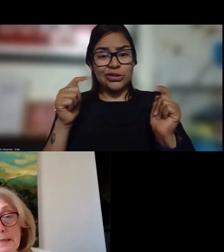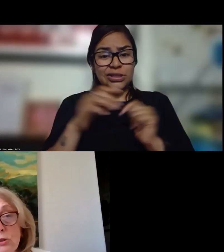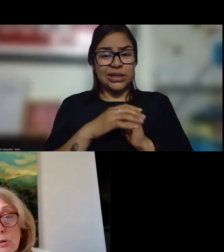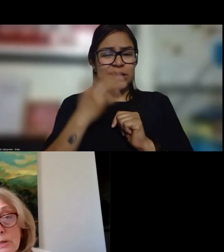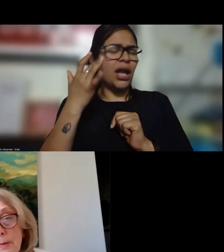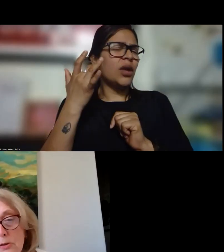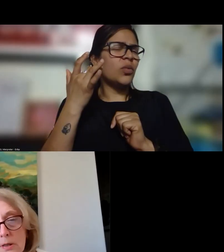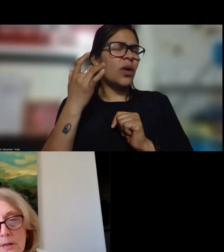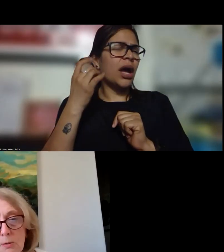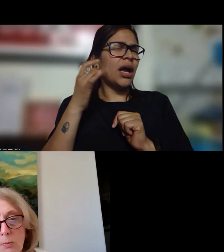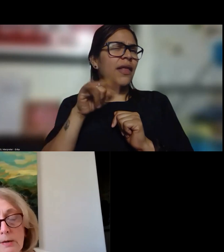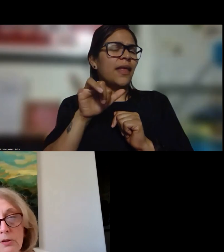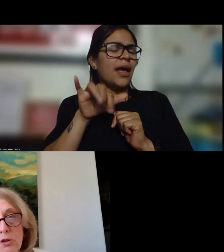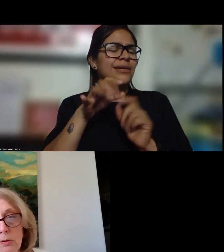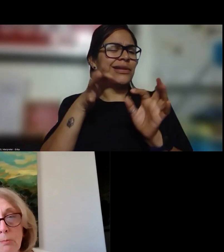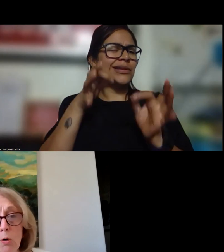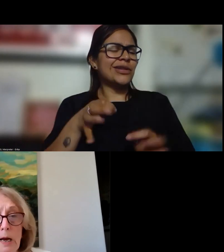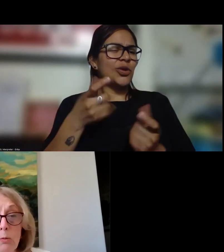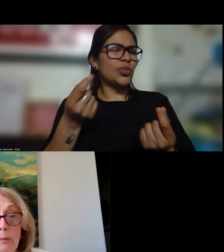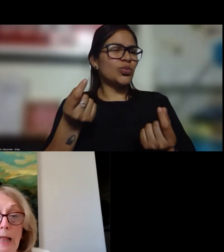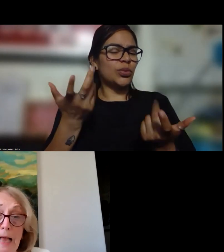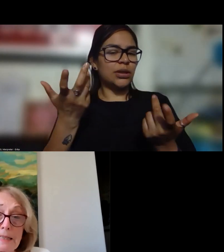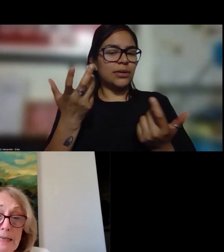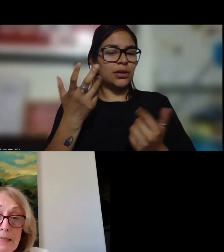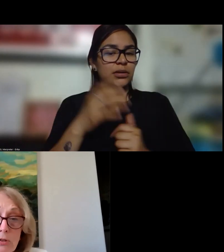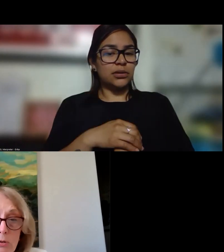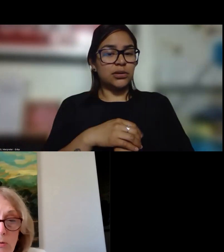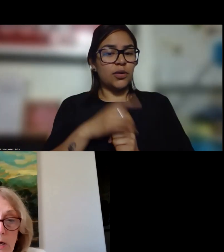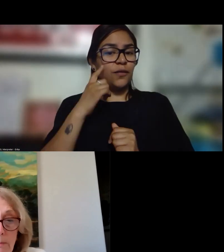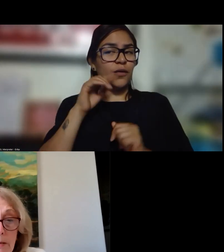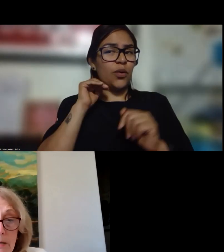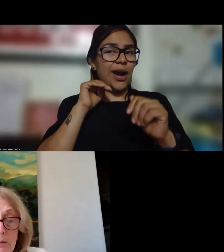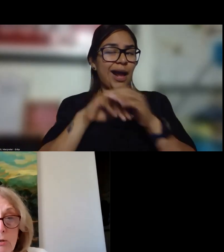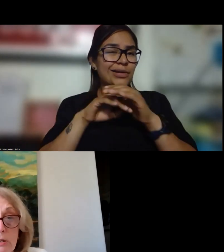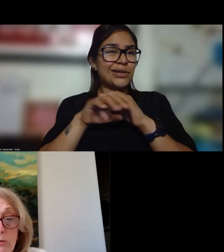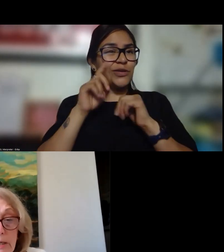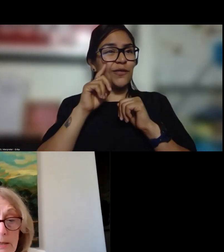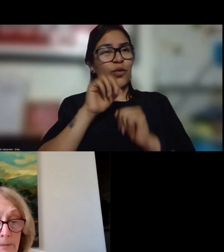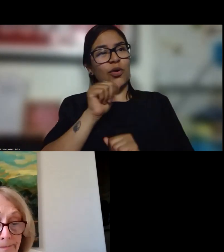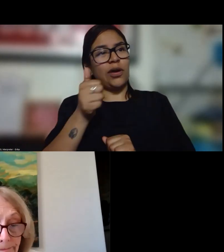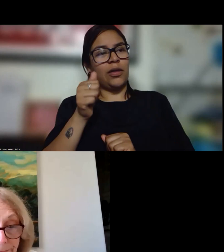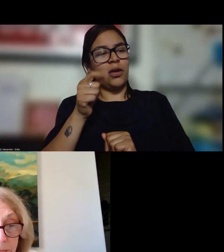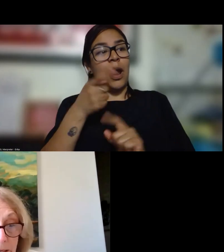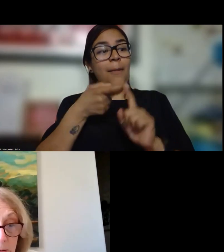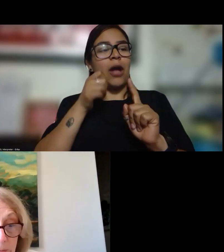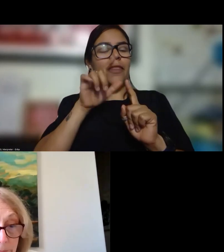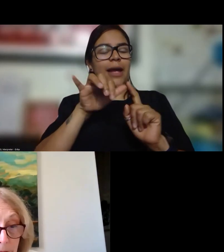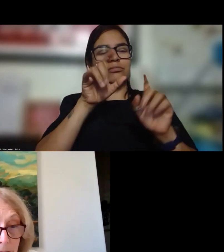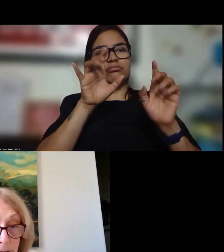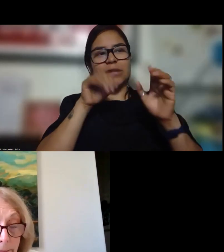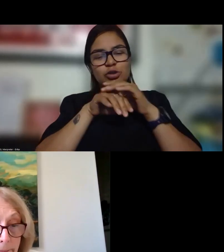that distinction was made, just as a way of ensuring more equitable access to the surveys. Thank